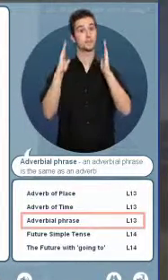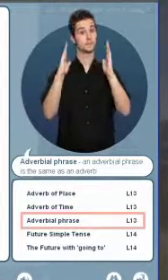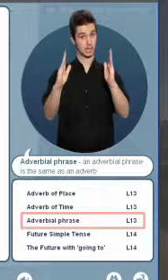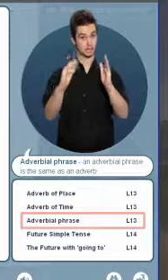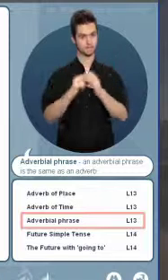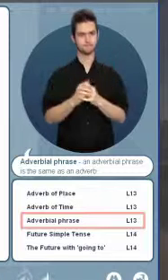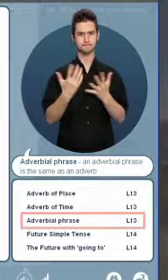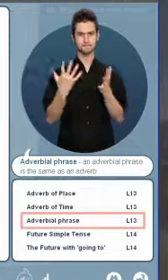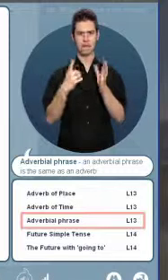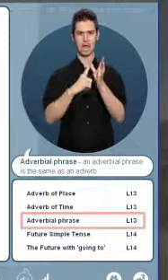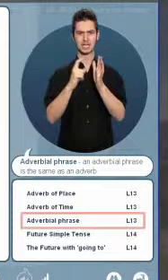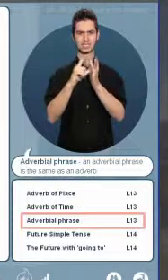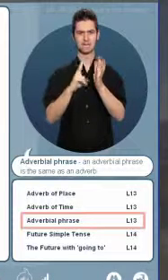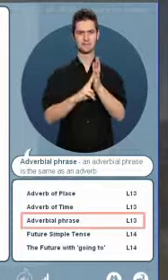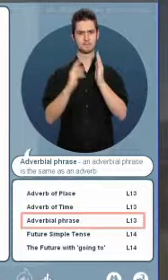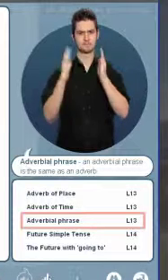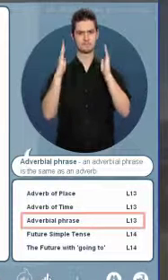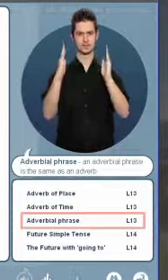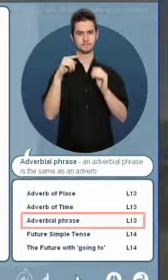Adverbial phrase.